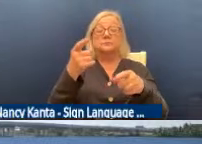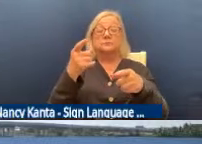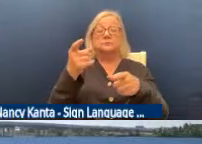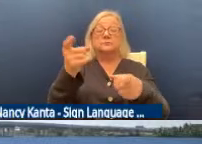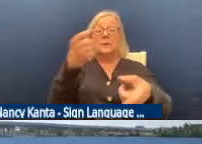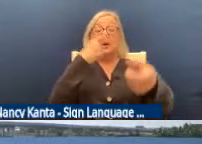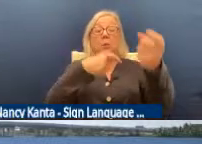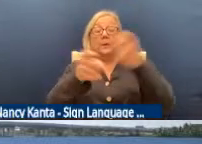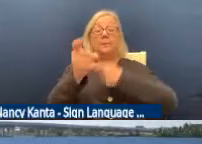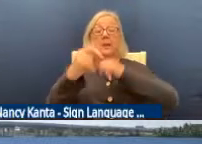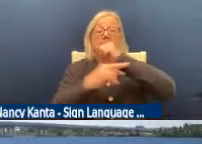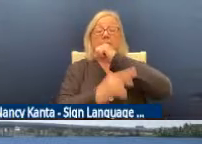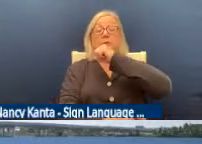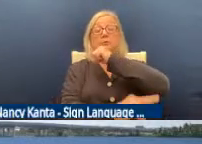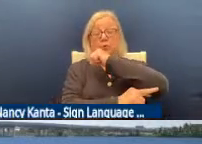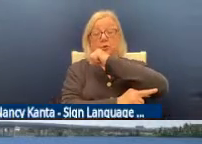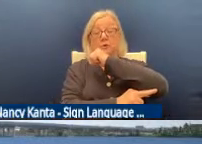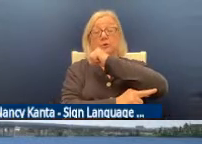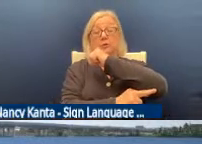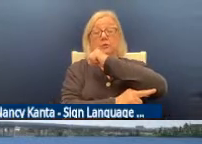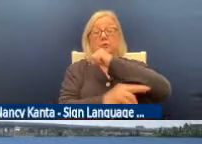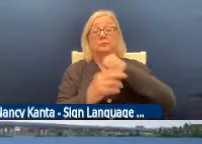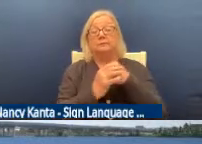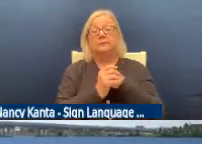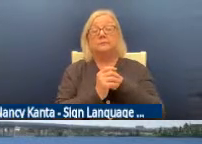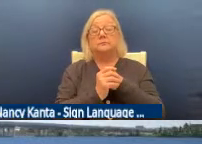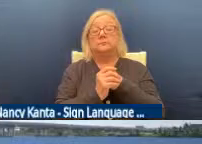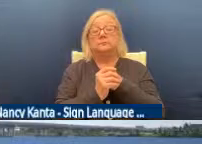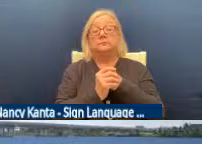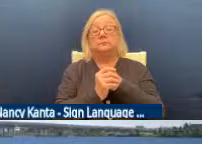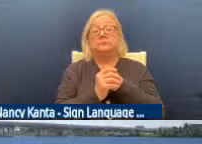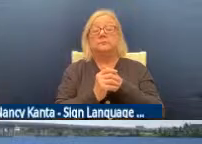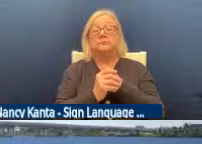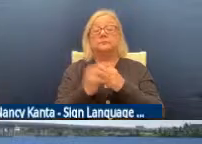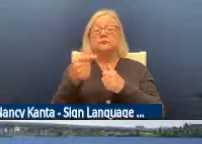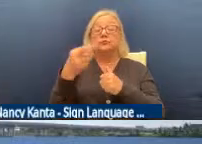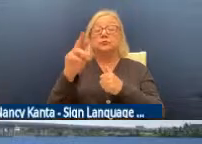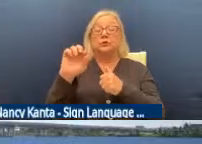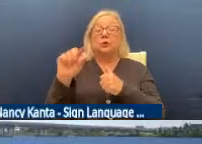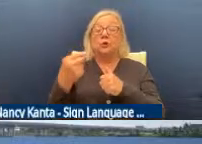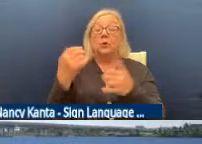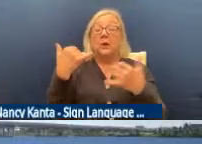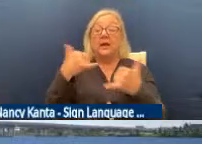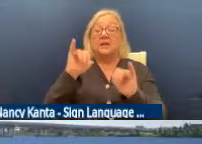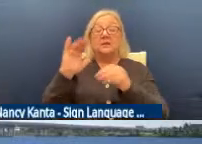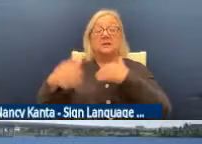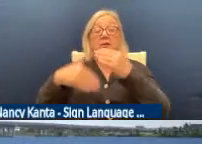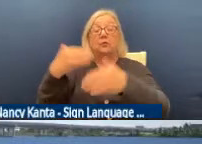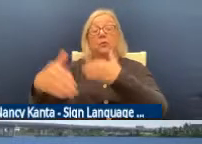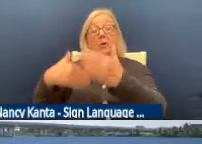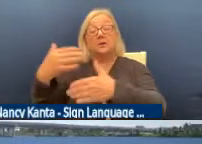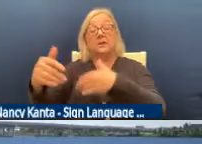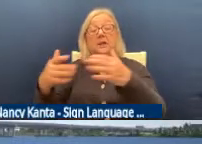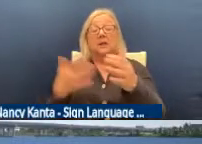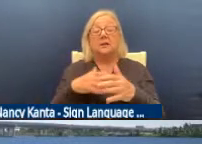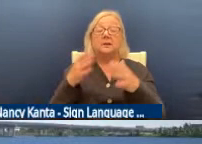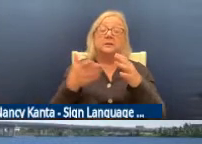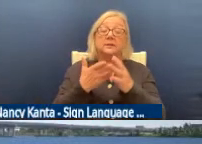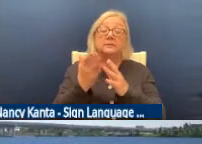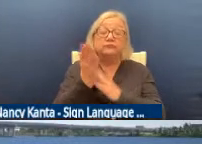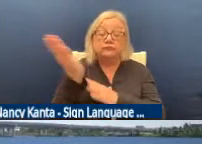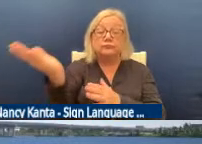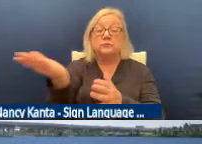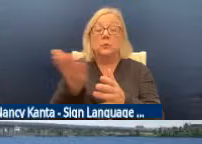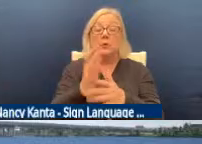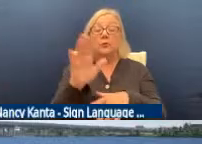have still the process to get through for determining whether it's fixed span or movable span within NEPA. And